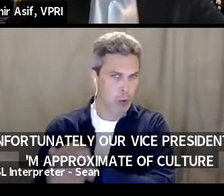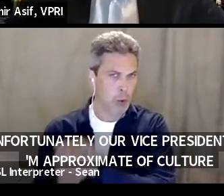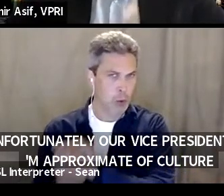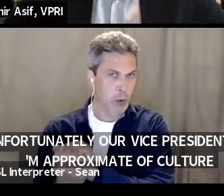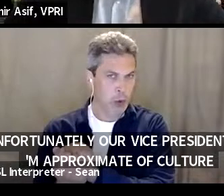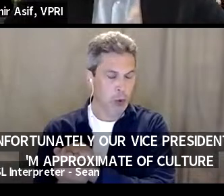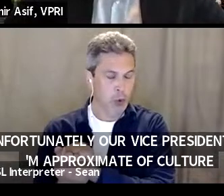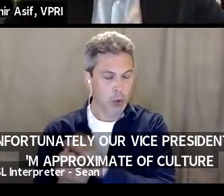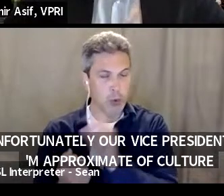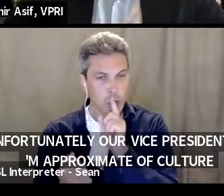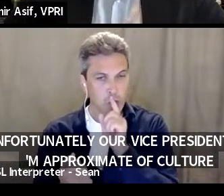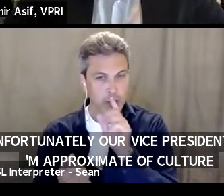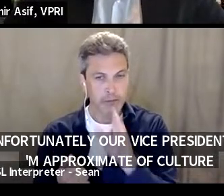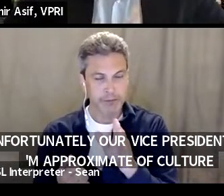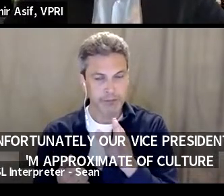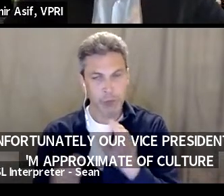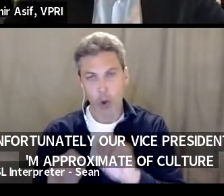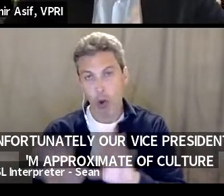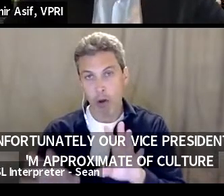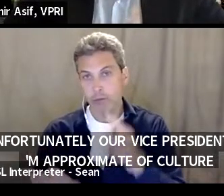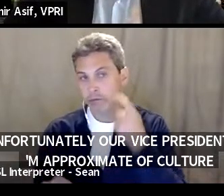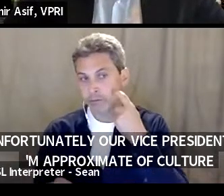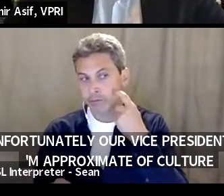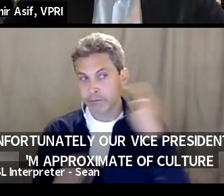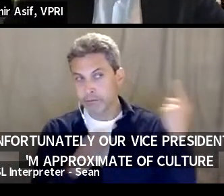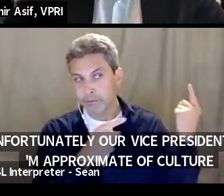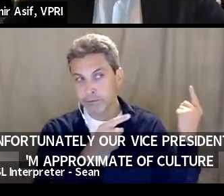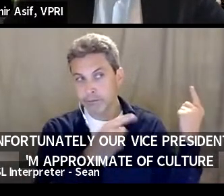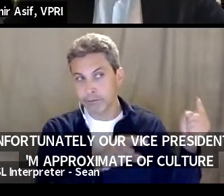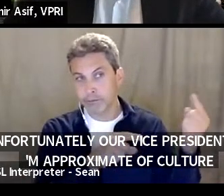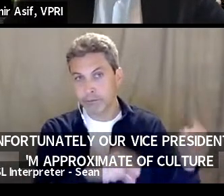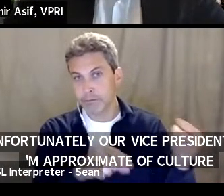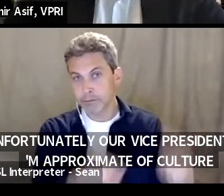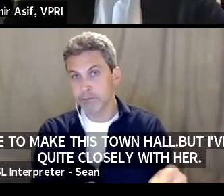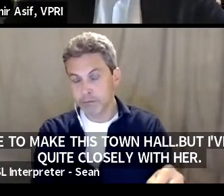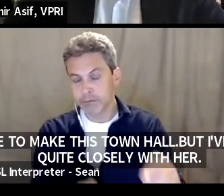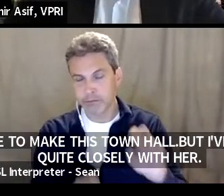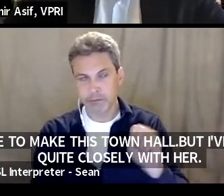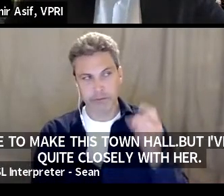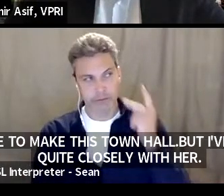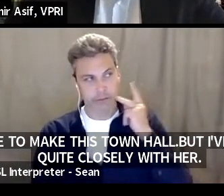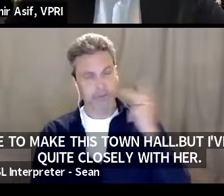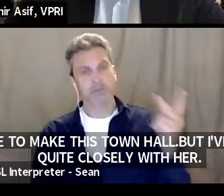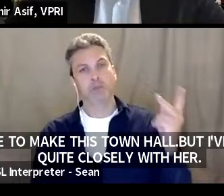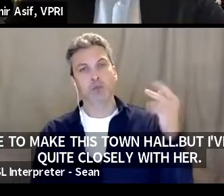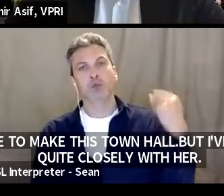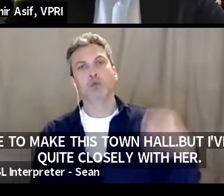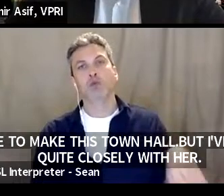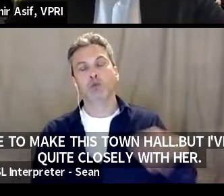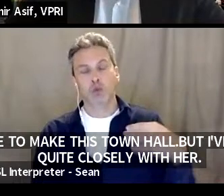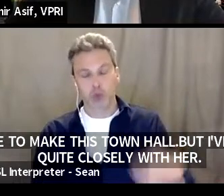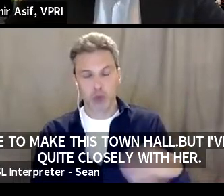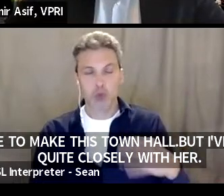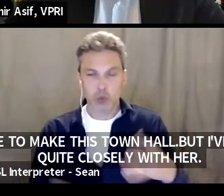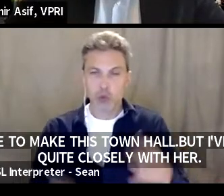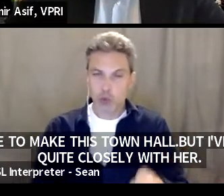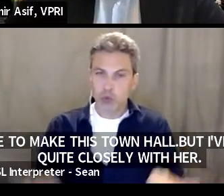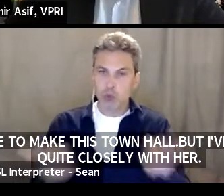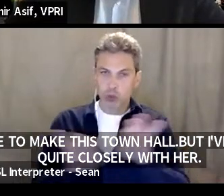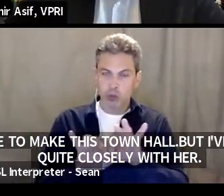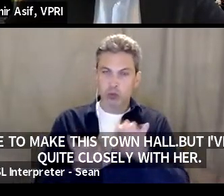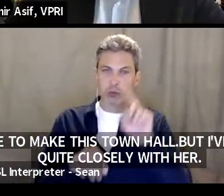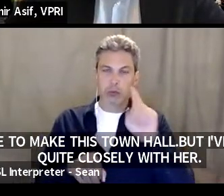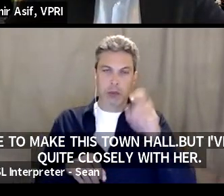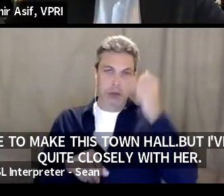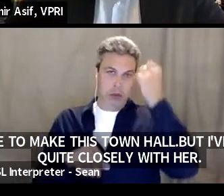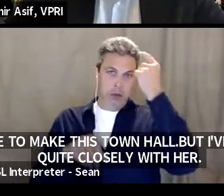Obviously, our recent events have really shone attention on understanding within the